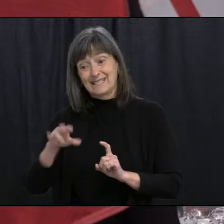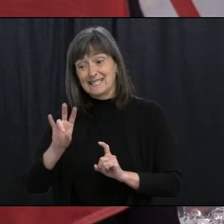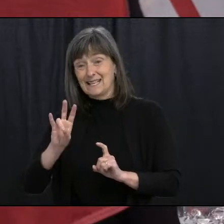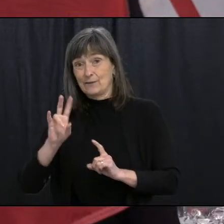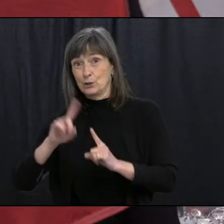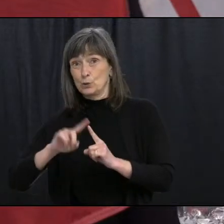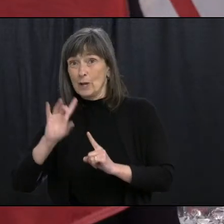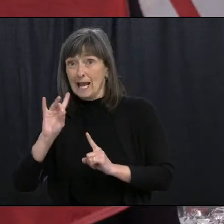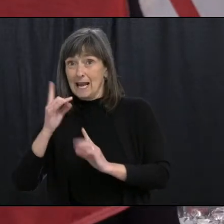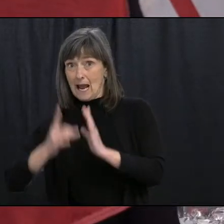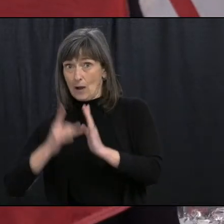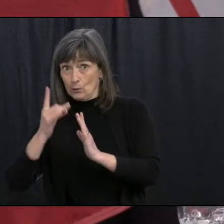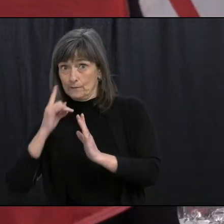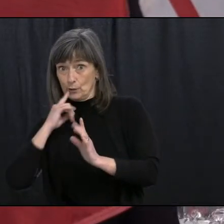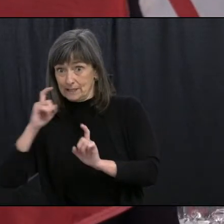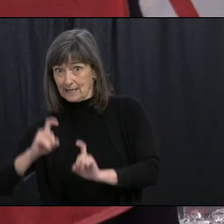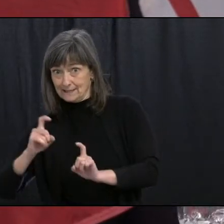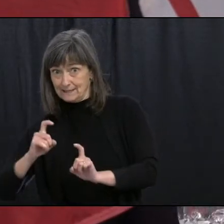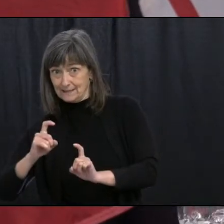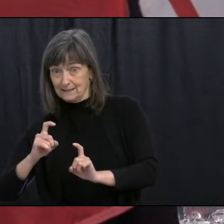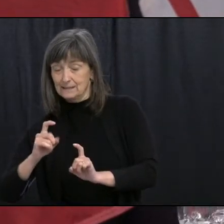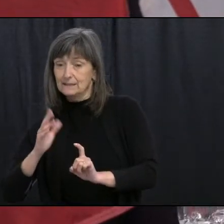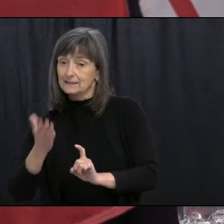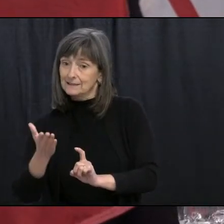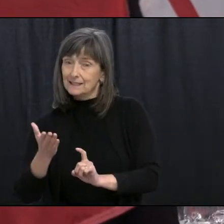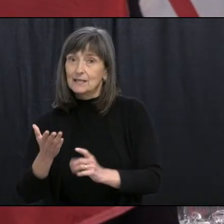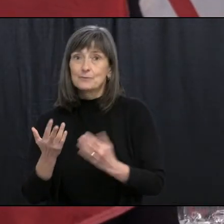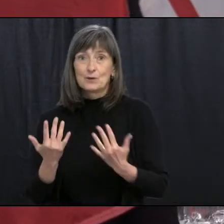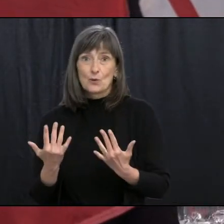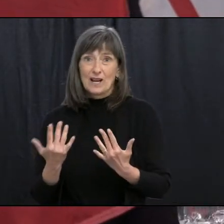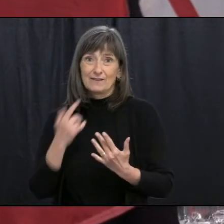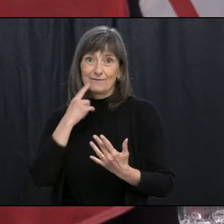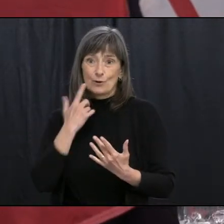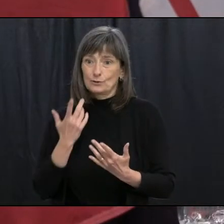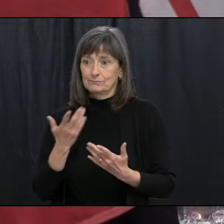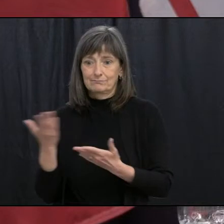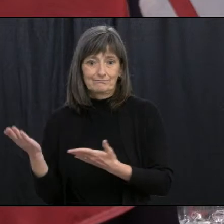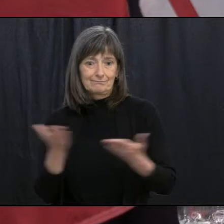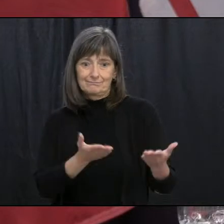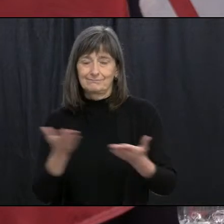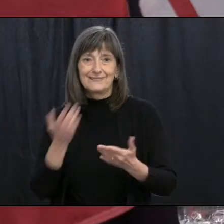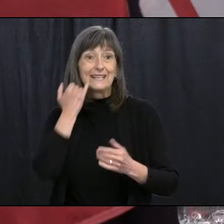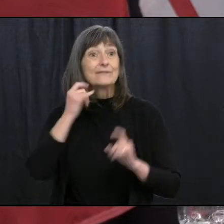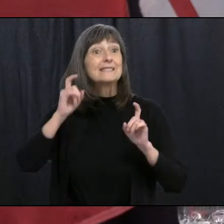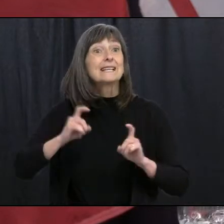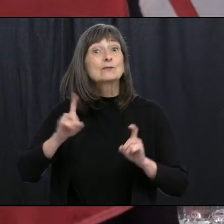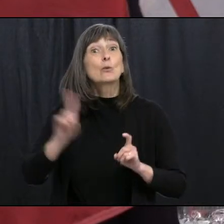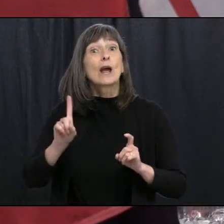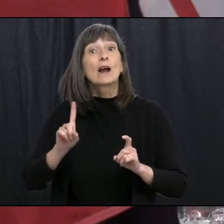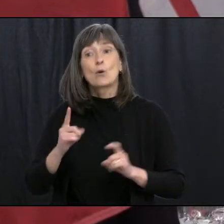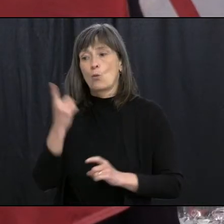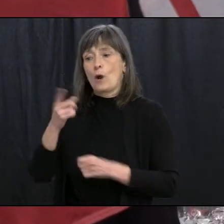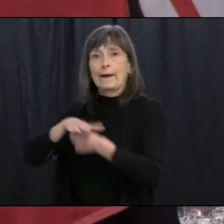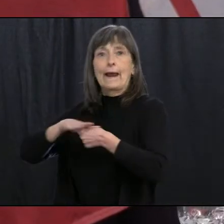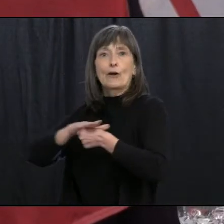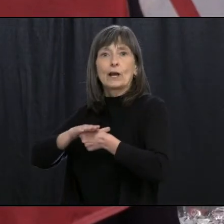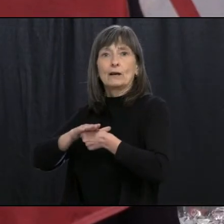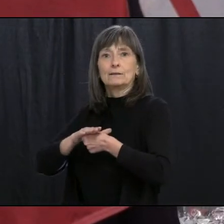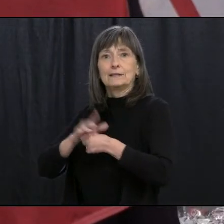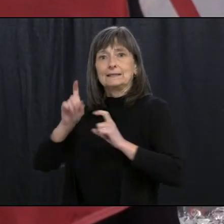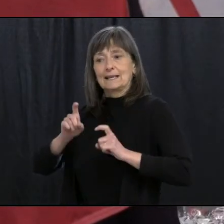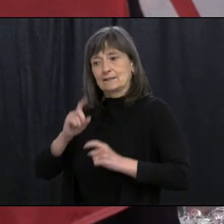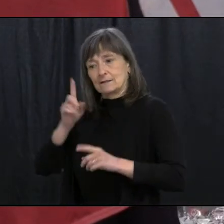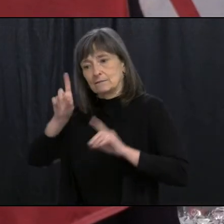8 hours. The main challenge that we have is simply one of transportation because they're all done one geographical